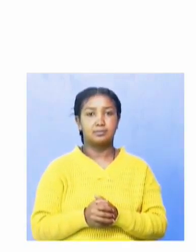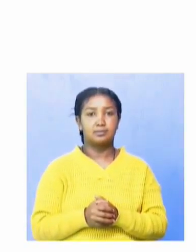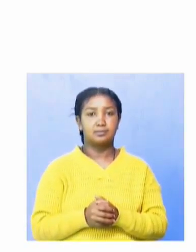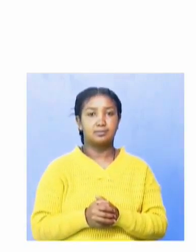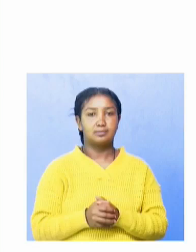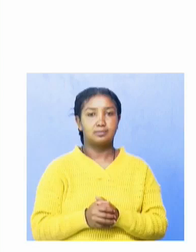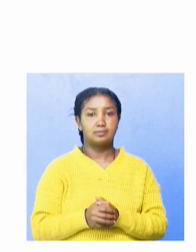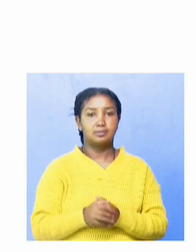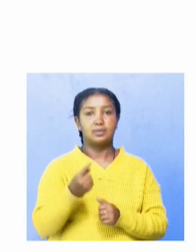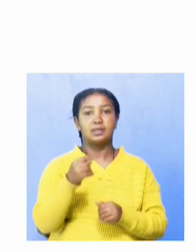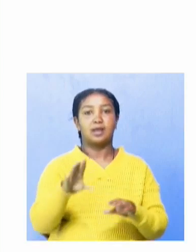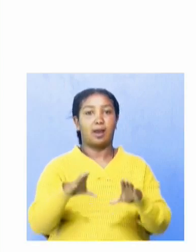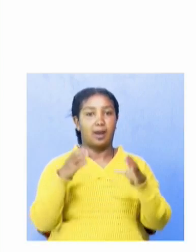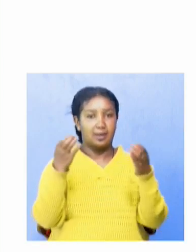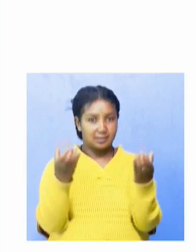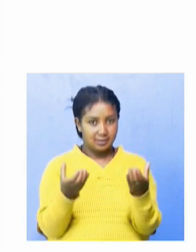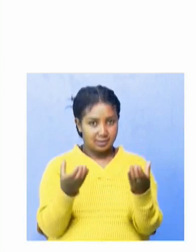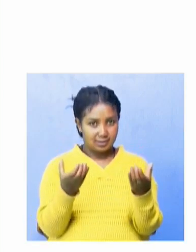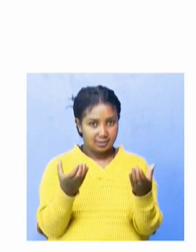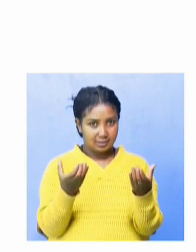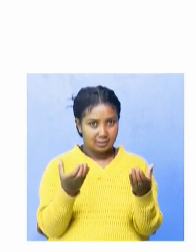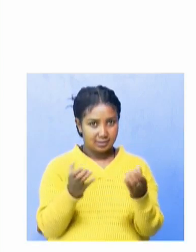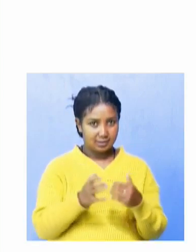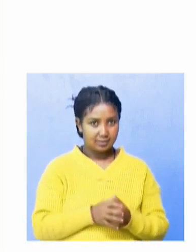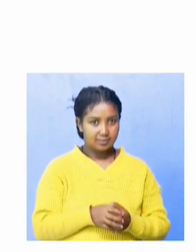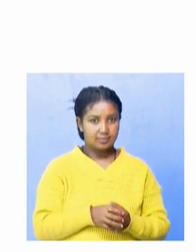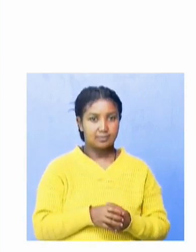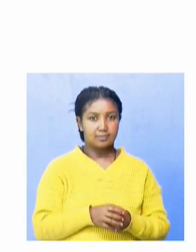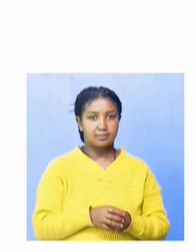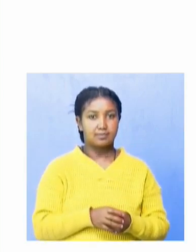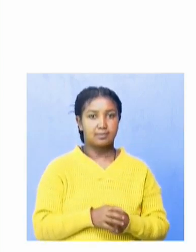the class